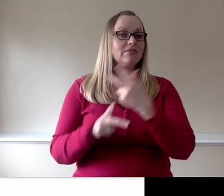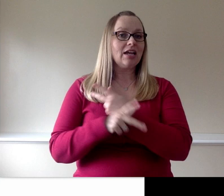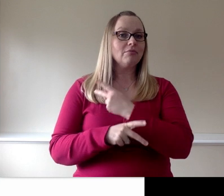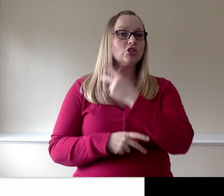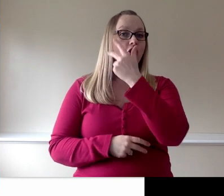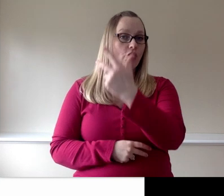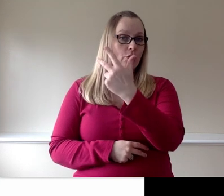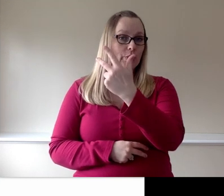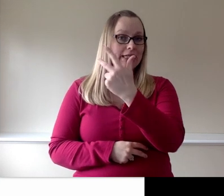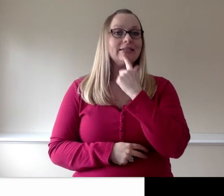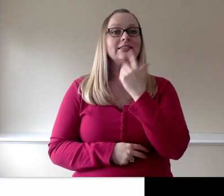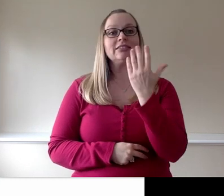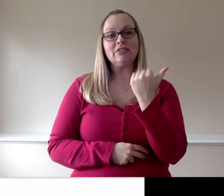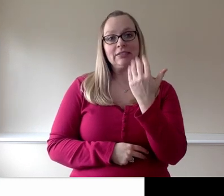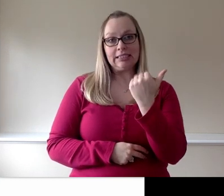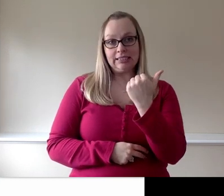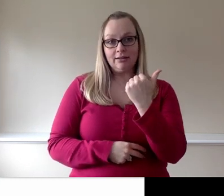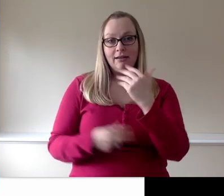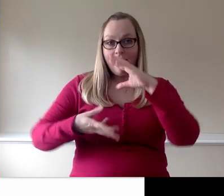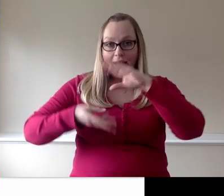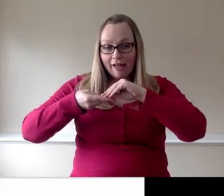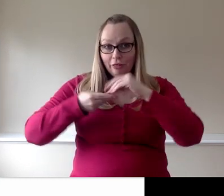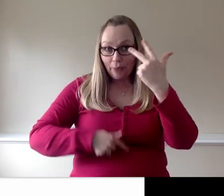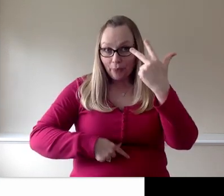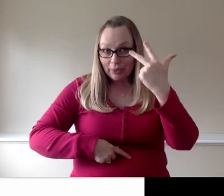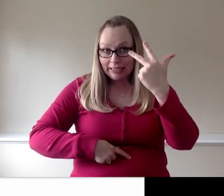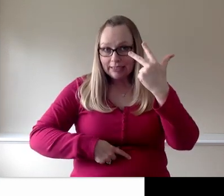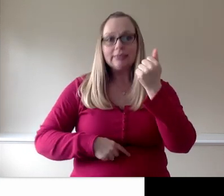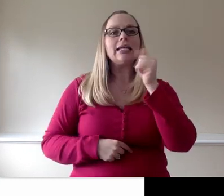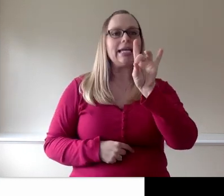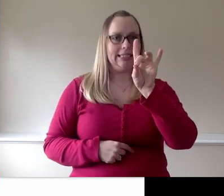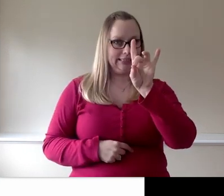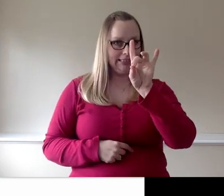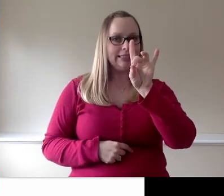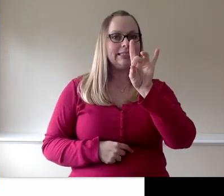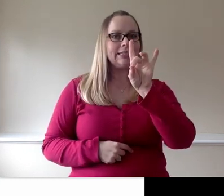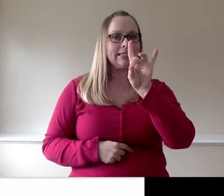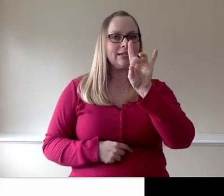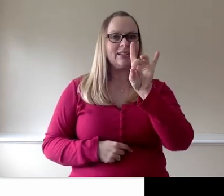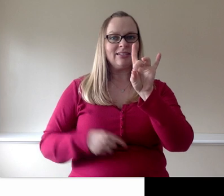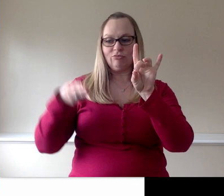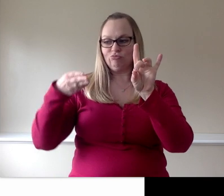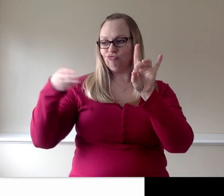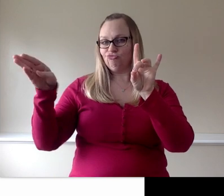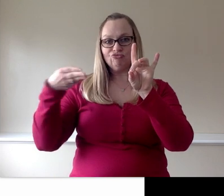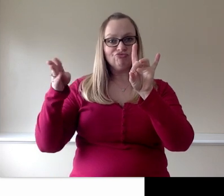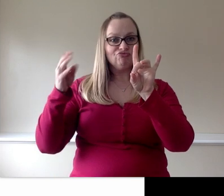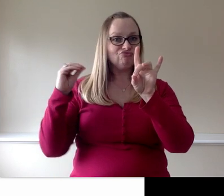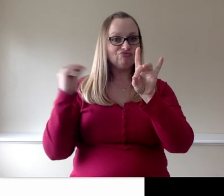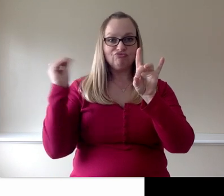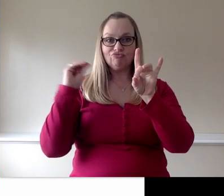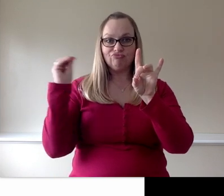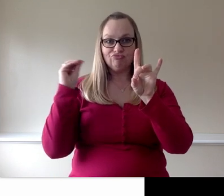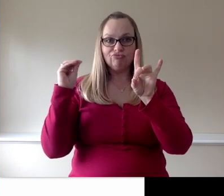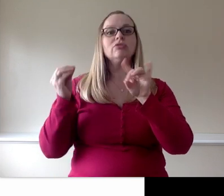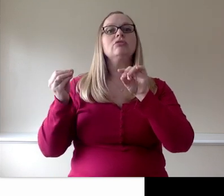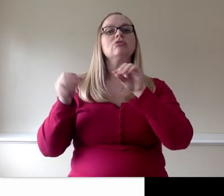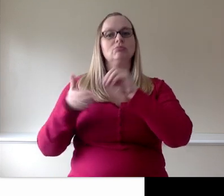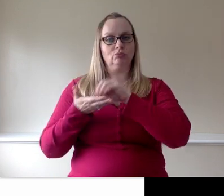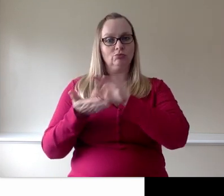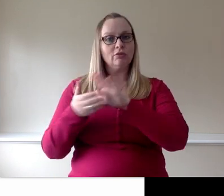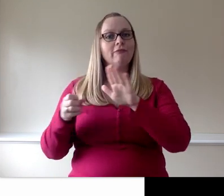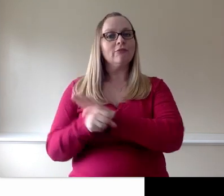Finally, 5 times 3 is 15, plus 3 more is 18. There's no number over here for me to put my carry over to,